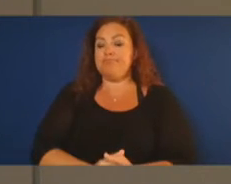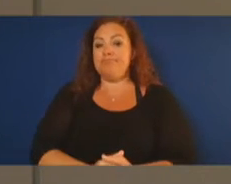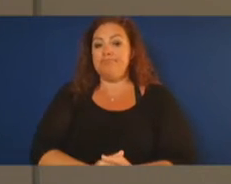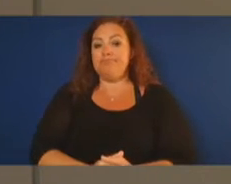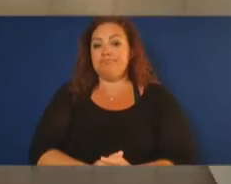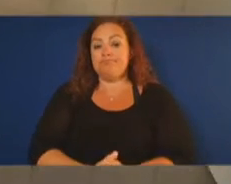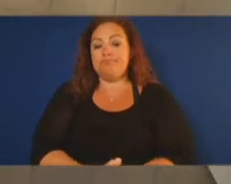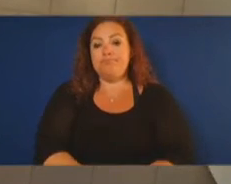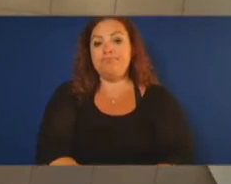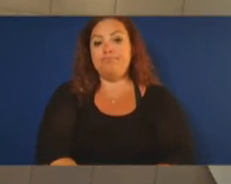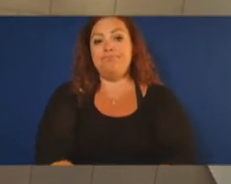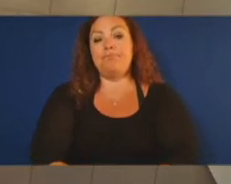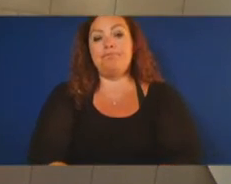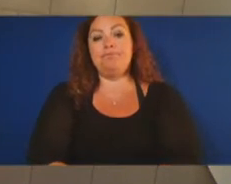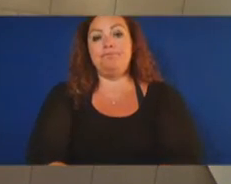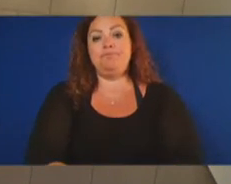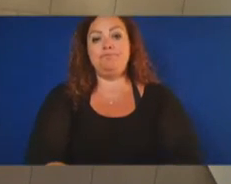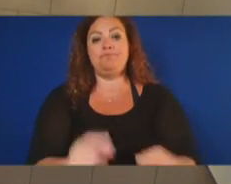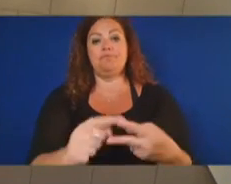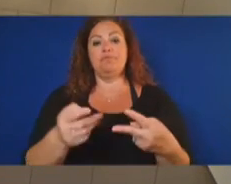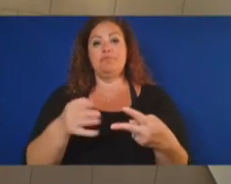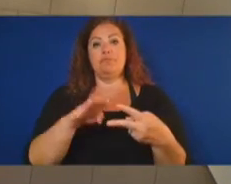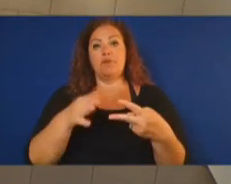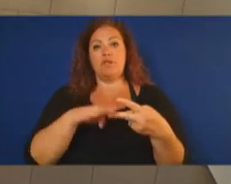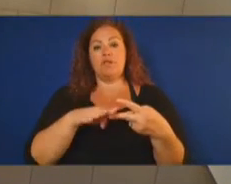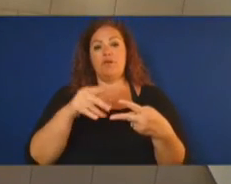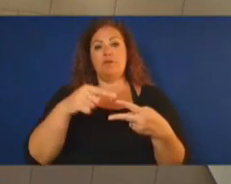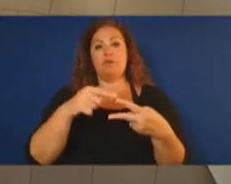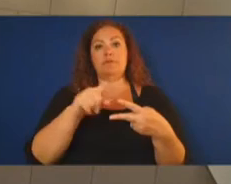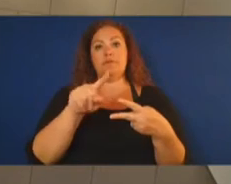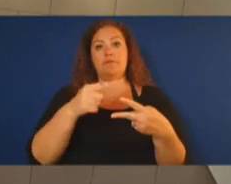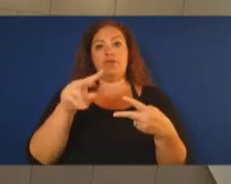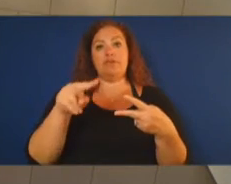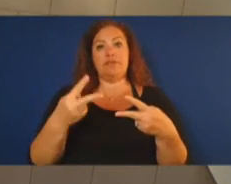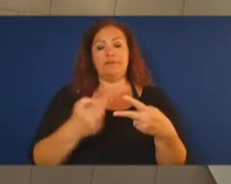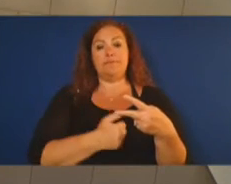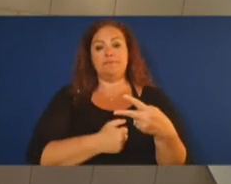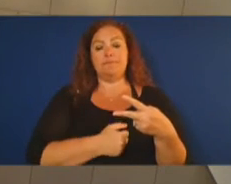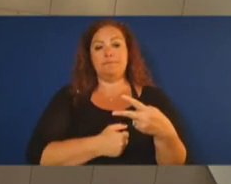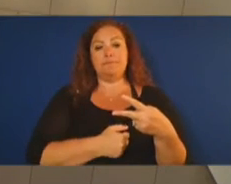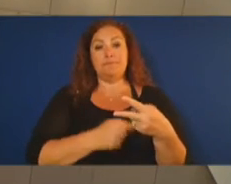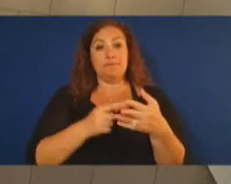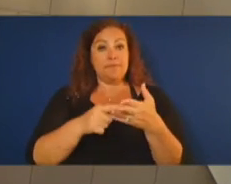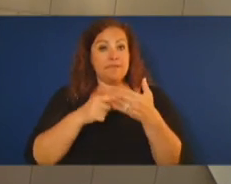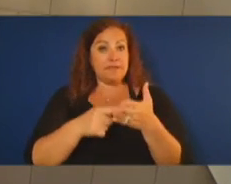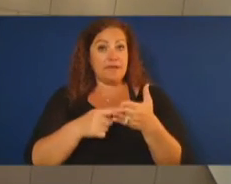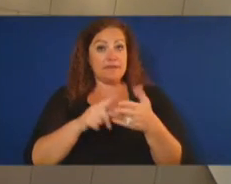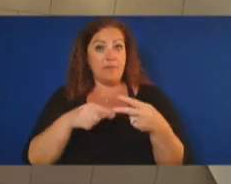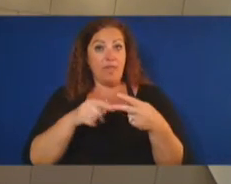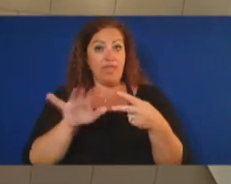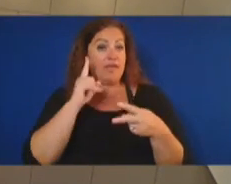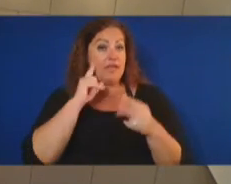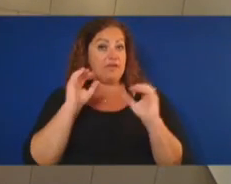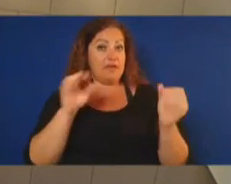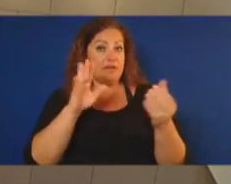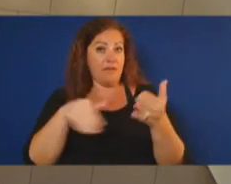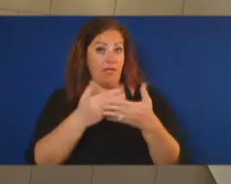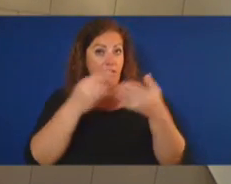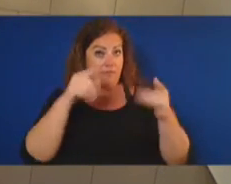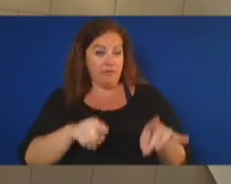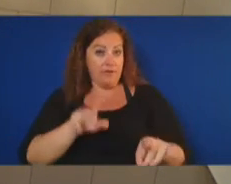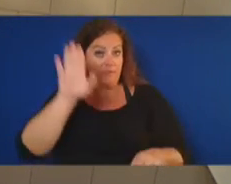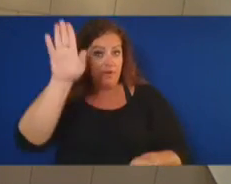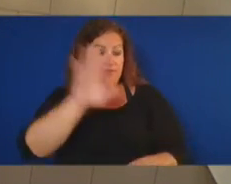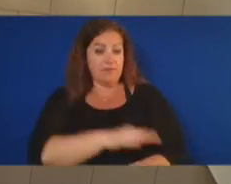absolutely motion to close public hearing second any discussion on that motion hear none all in favor please raise your hand thank